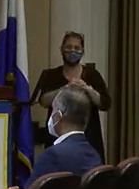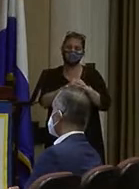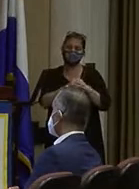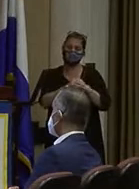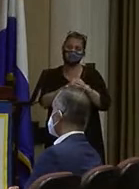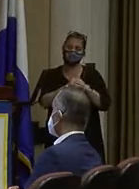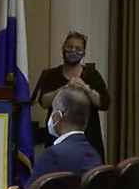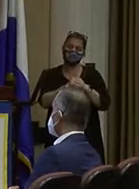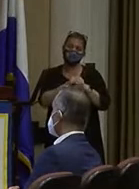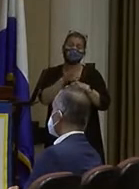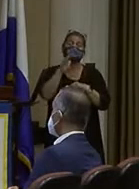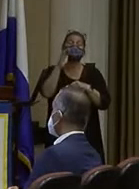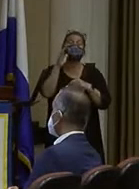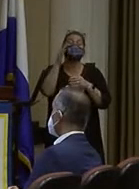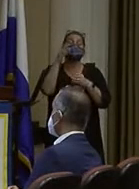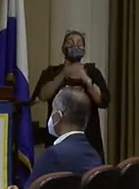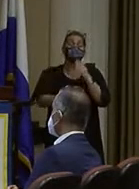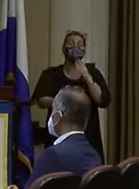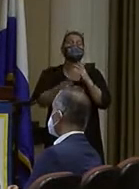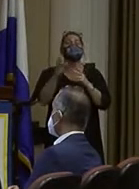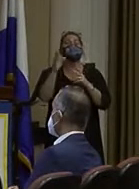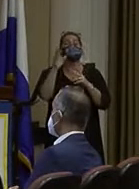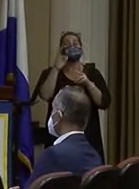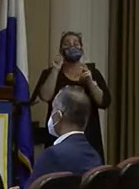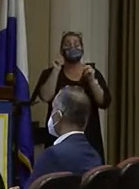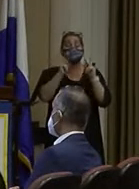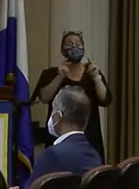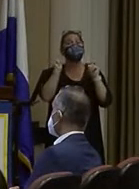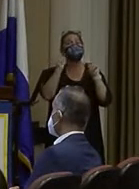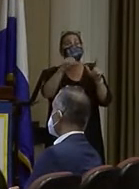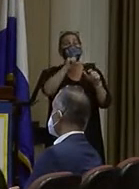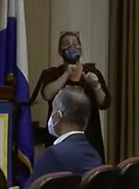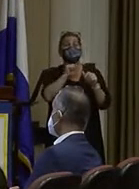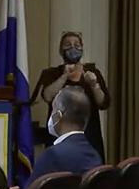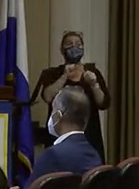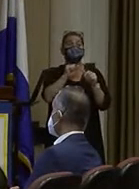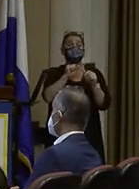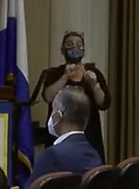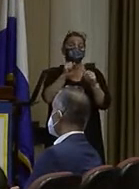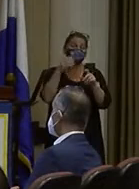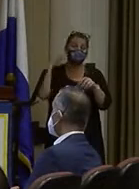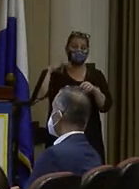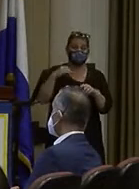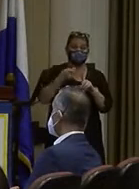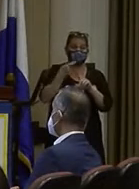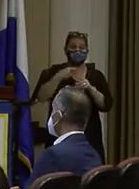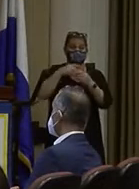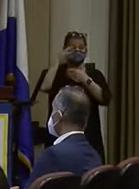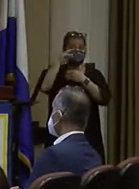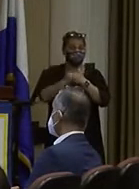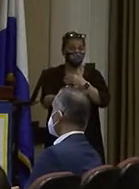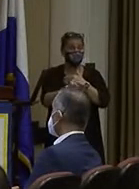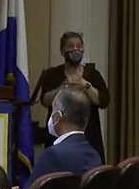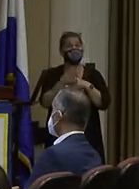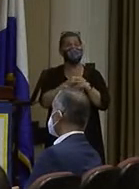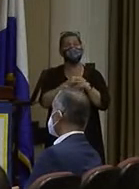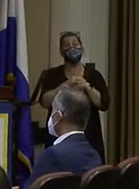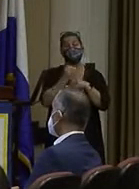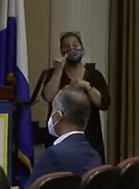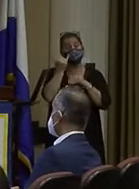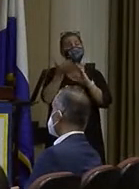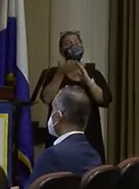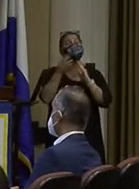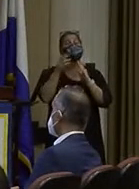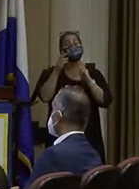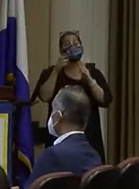aging. Ultimately, people of all ages benefit from the adoption of policies and programs that make neighborhoods walkable,